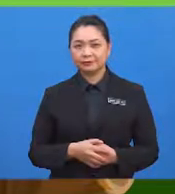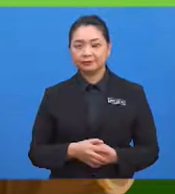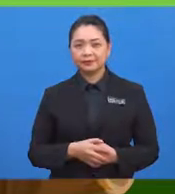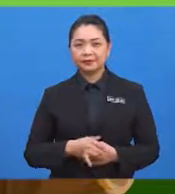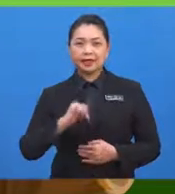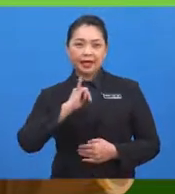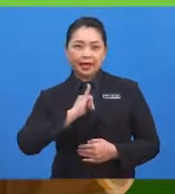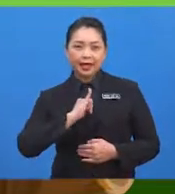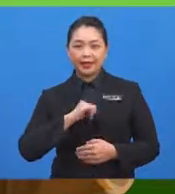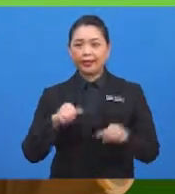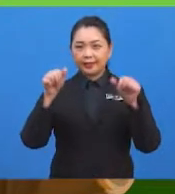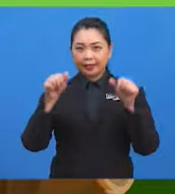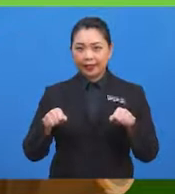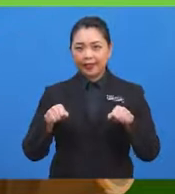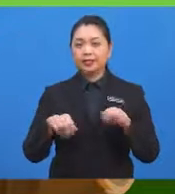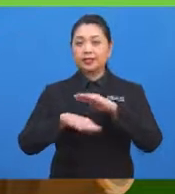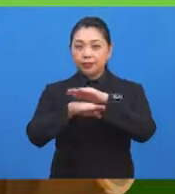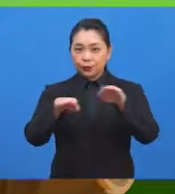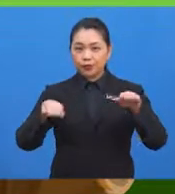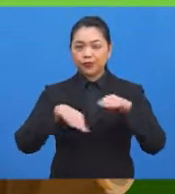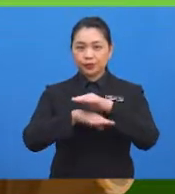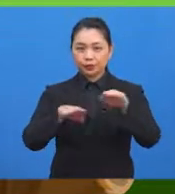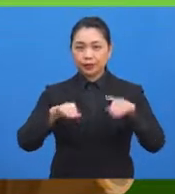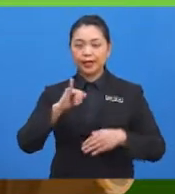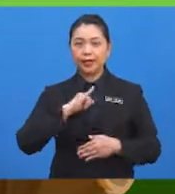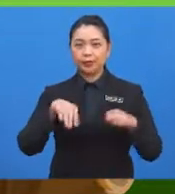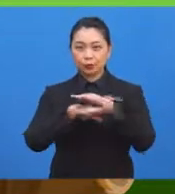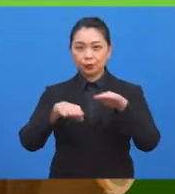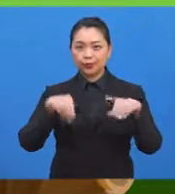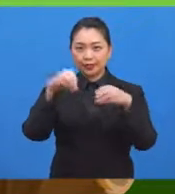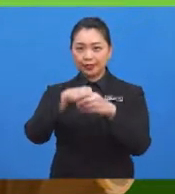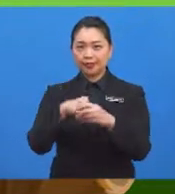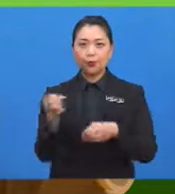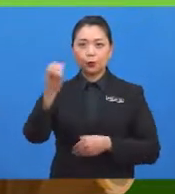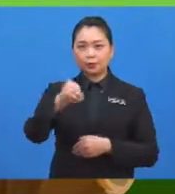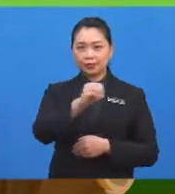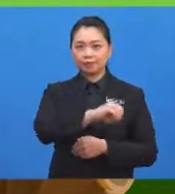I can swim. I swim in the ocean. Good job.